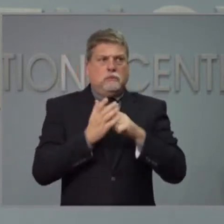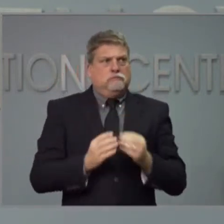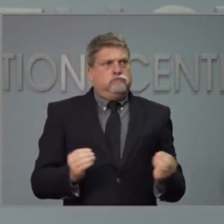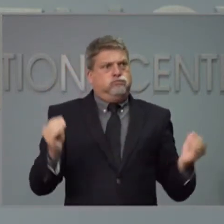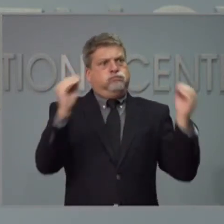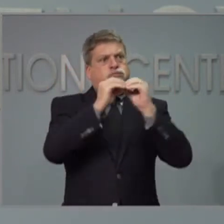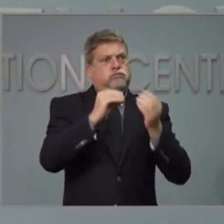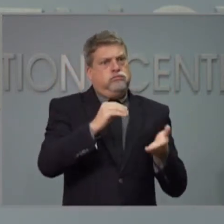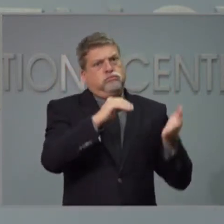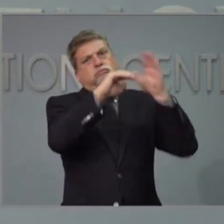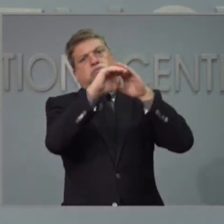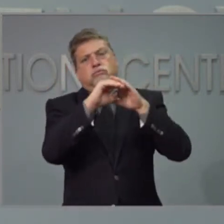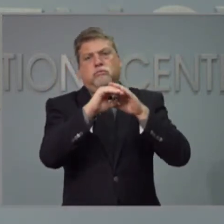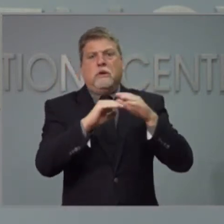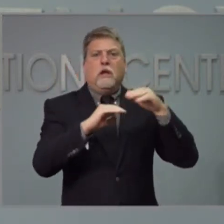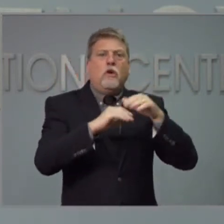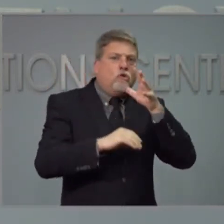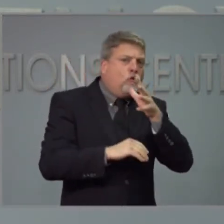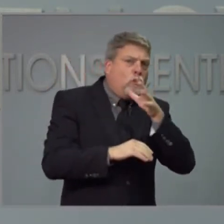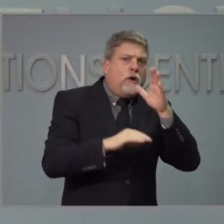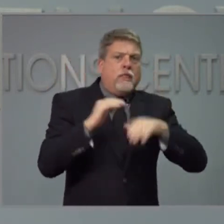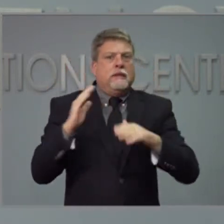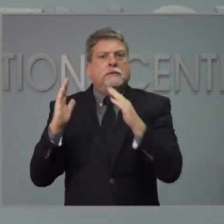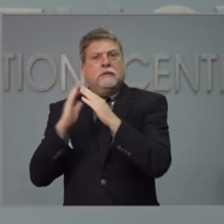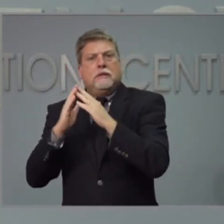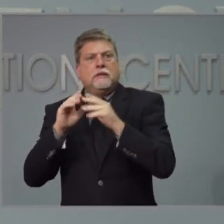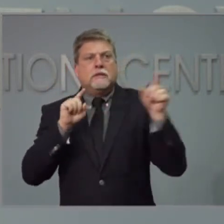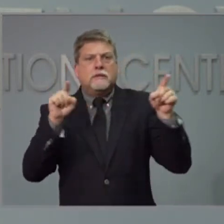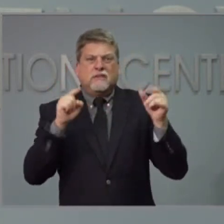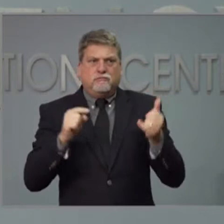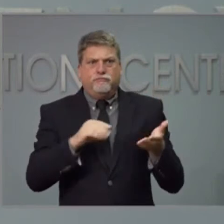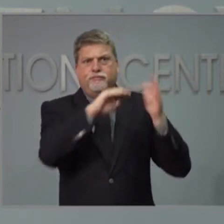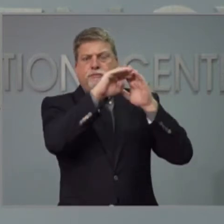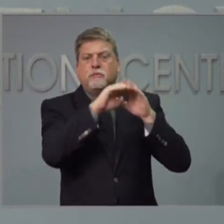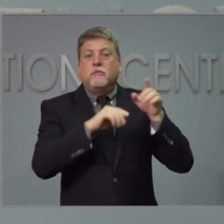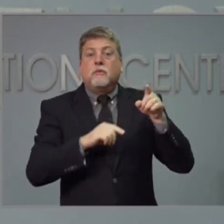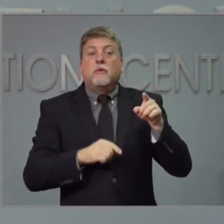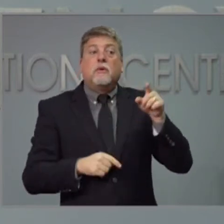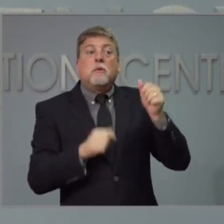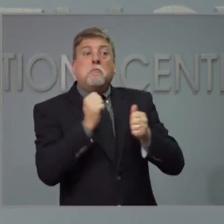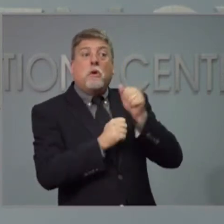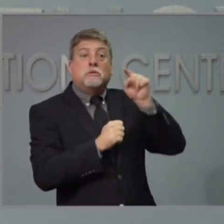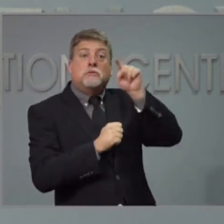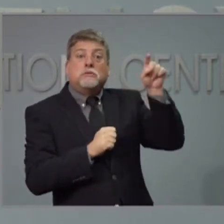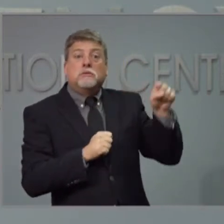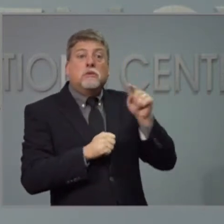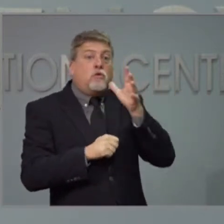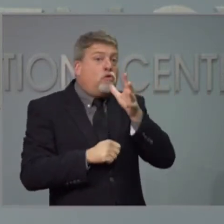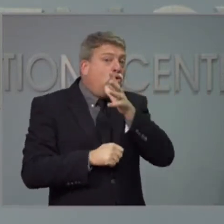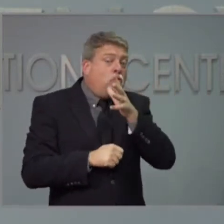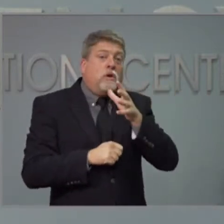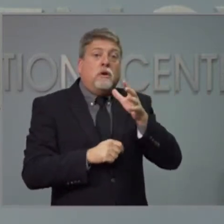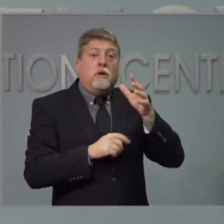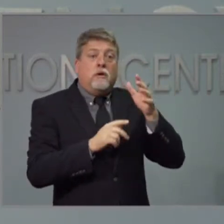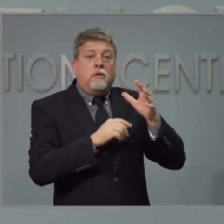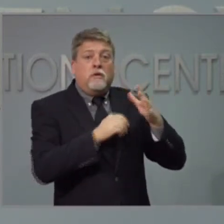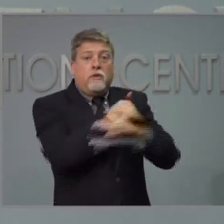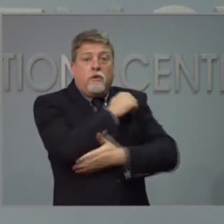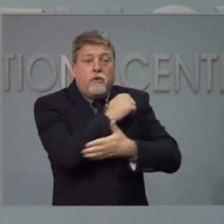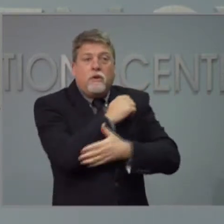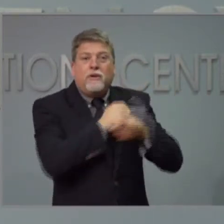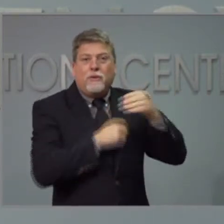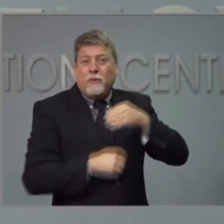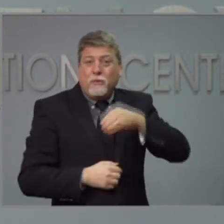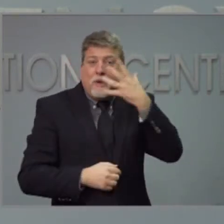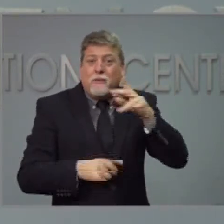counties compared to urban or suburban counties. The majority of these cases are in the white population and in